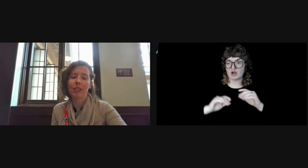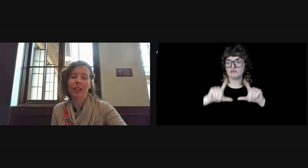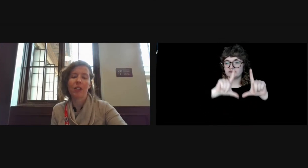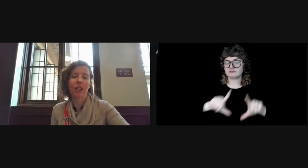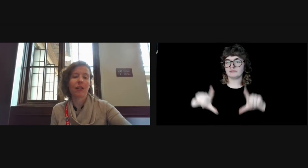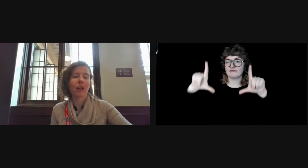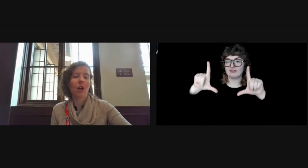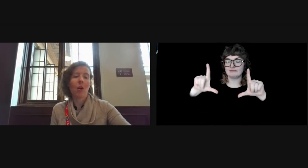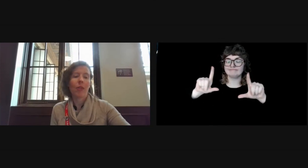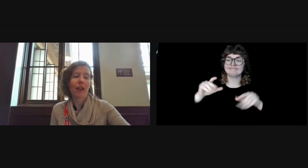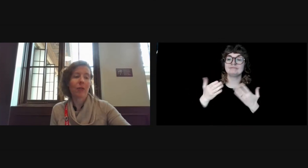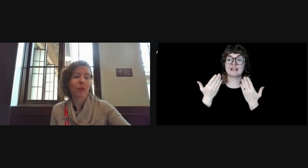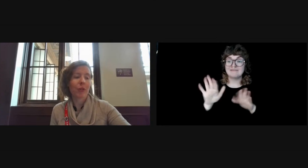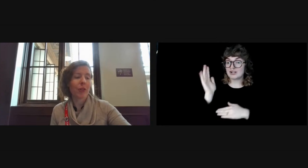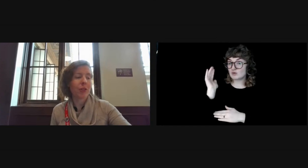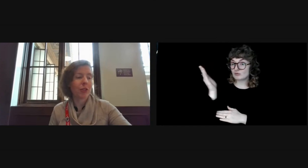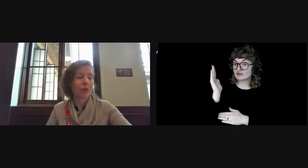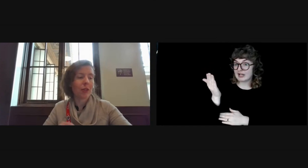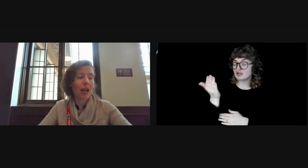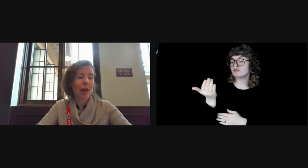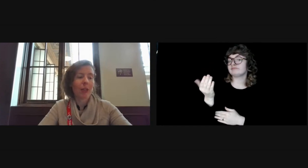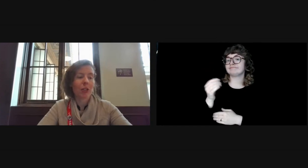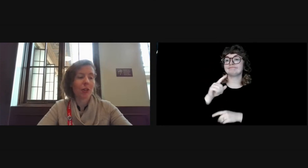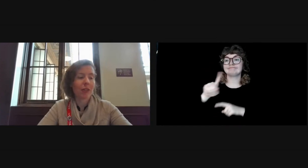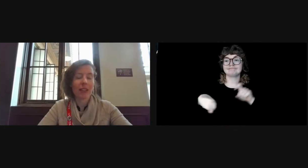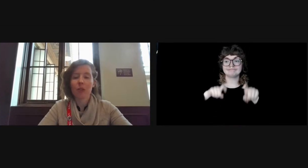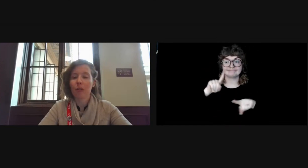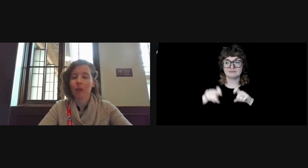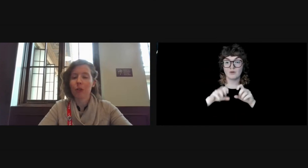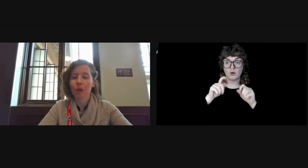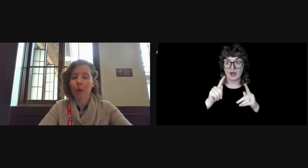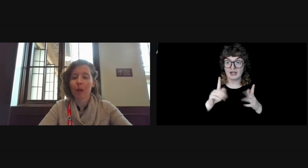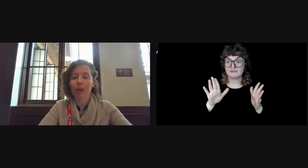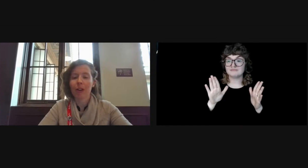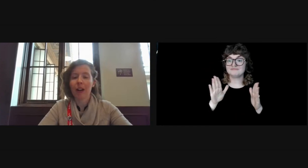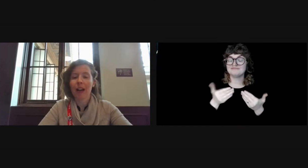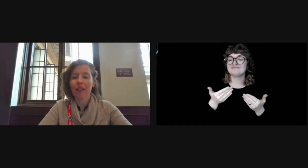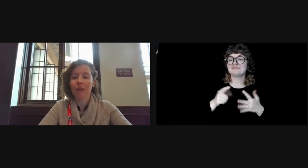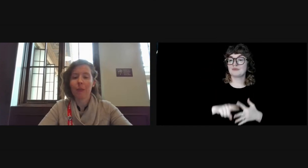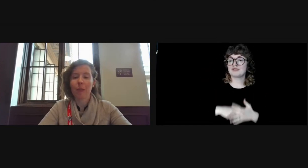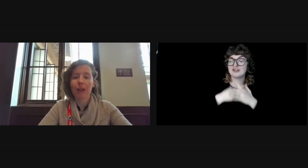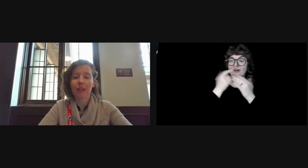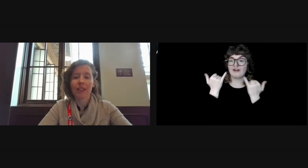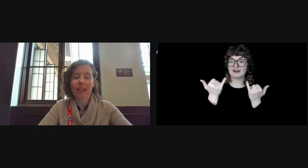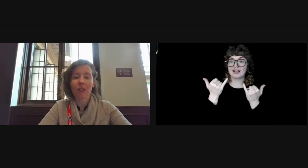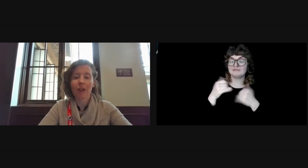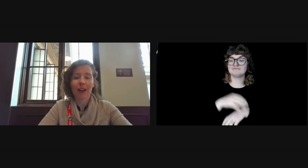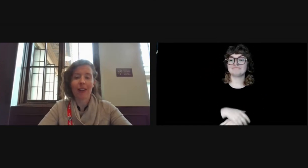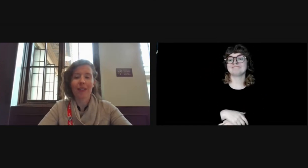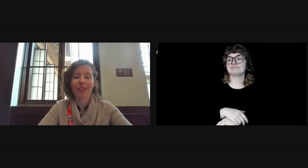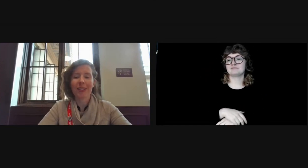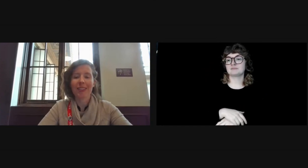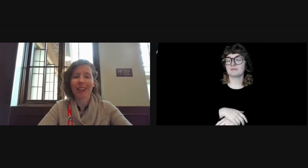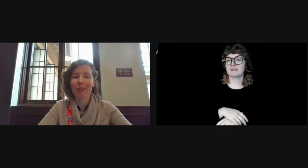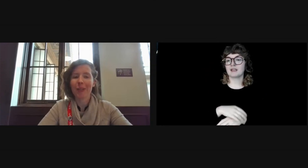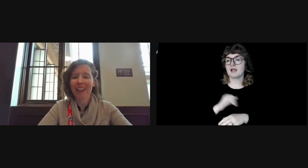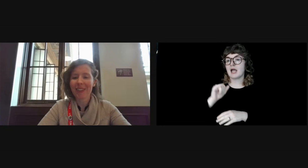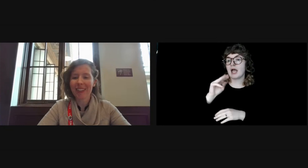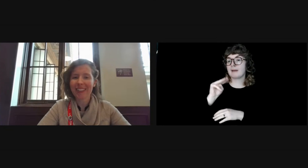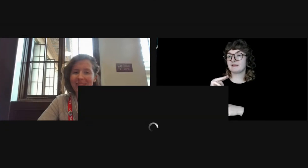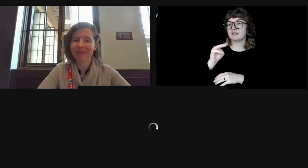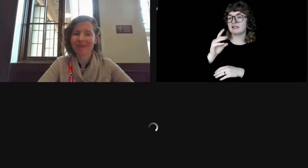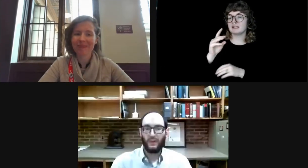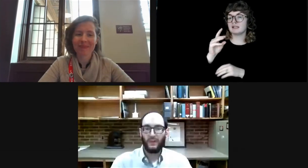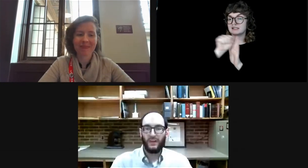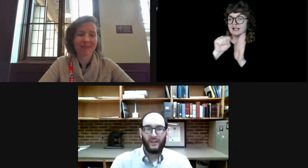the presentation. Without further ado, I'm going to turn things over to our partner at the Maryland State Archives. Take it away,